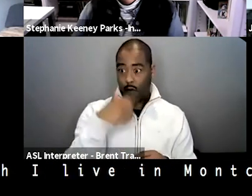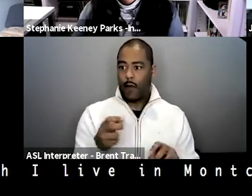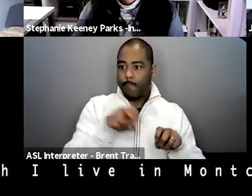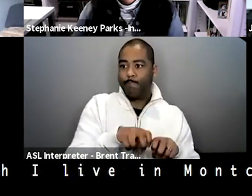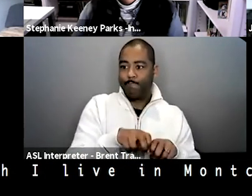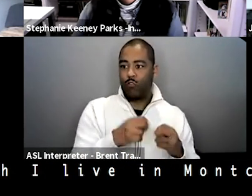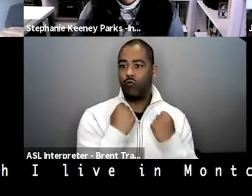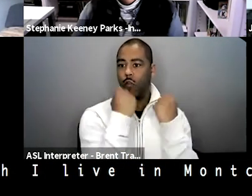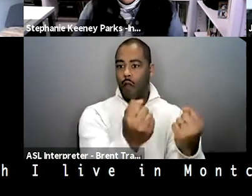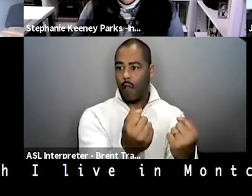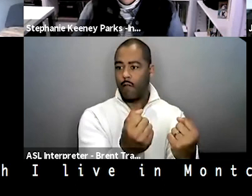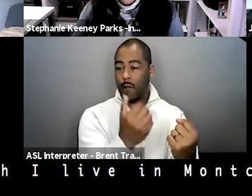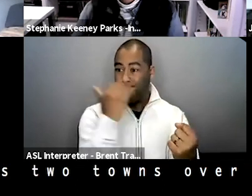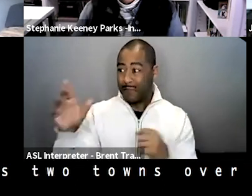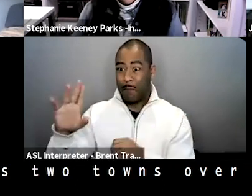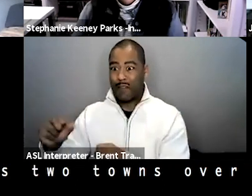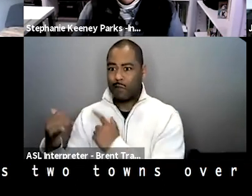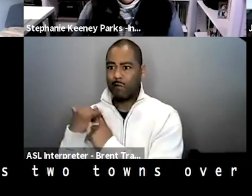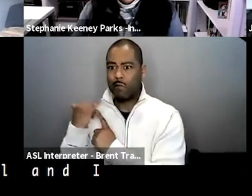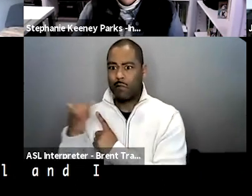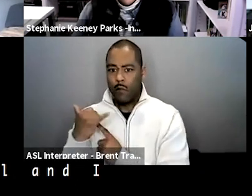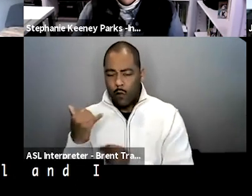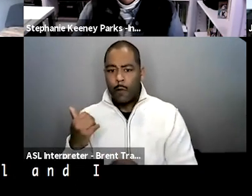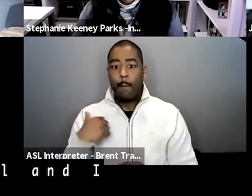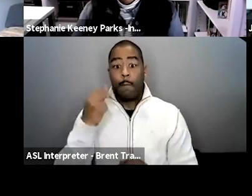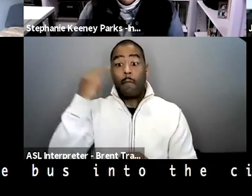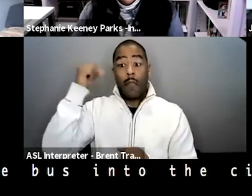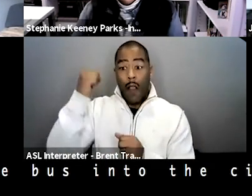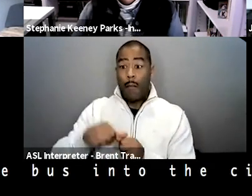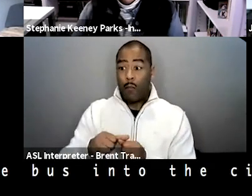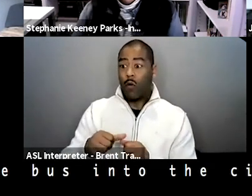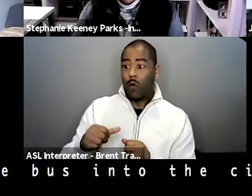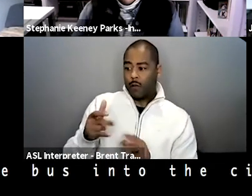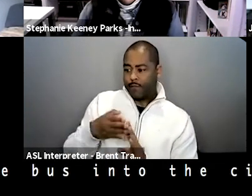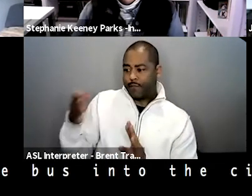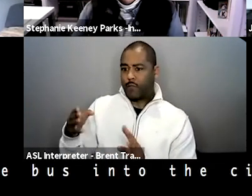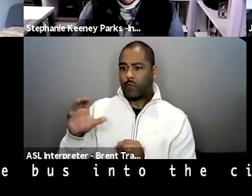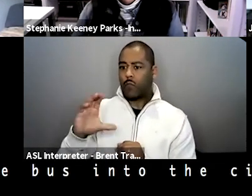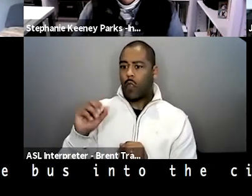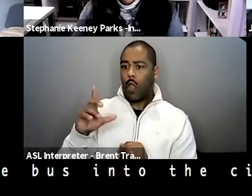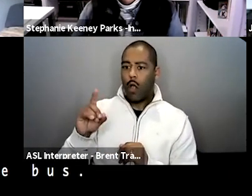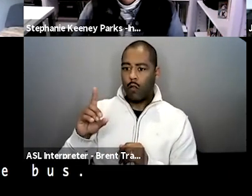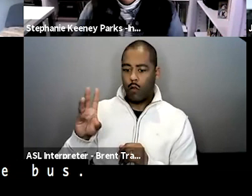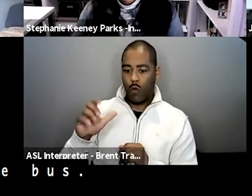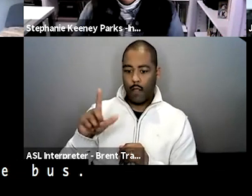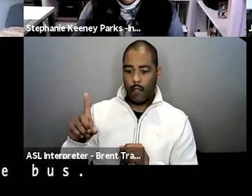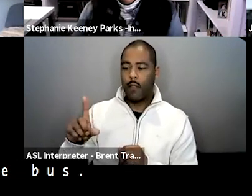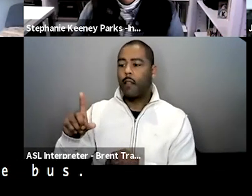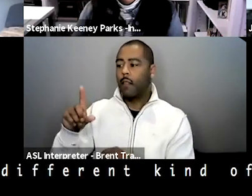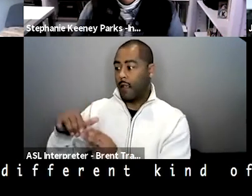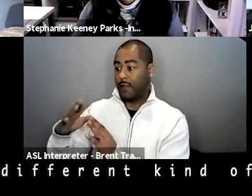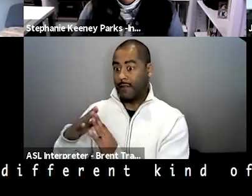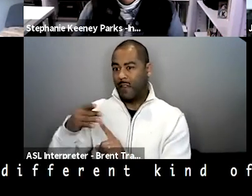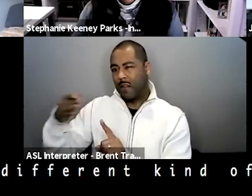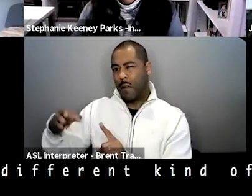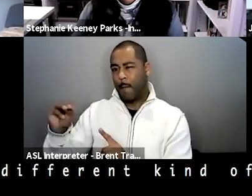memories for me in that sense. Although I live in Montclair, which is two towns over from Caldwell, and I take that bus into the city. And I